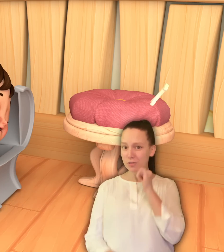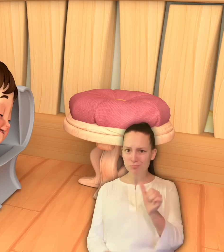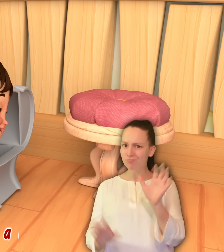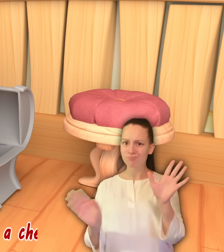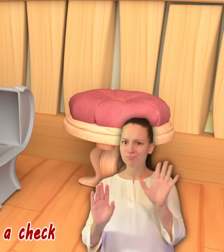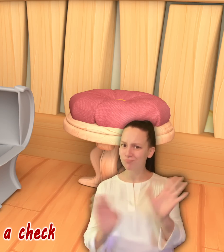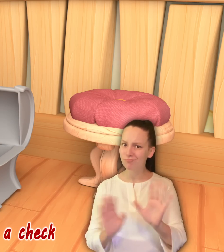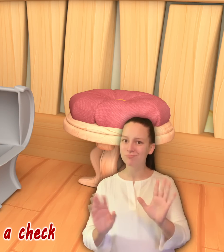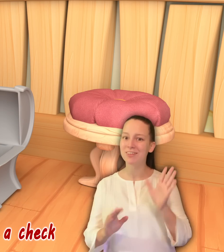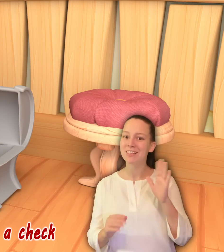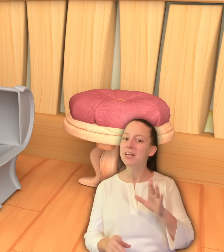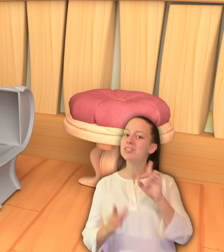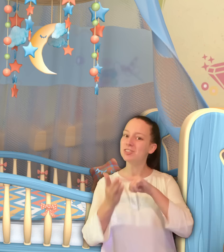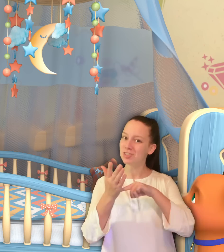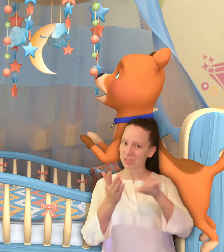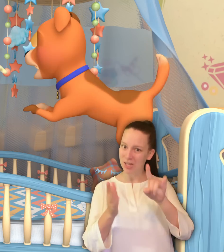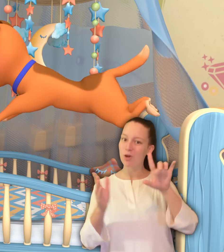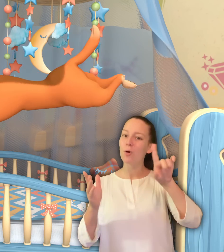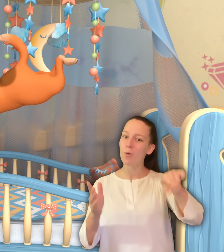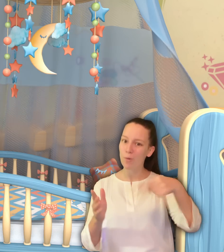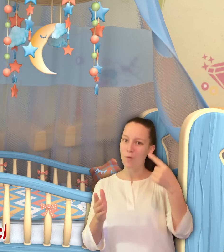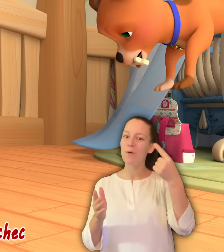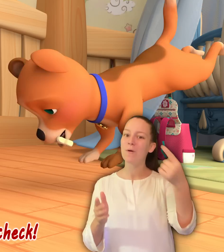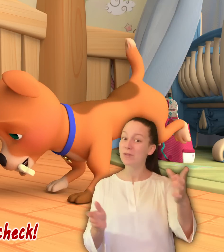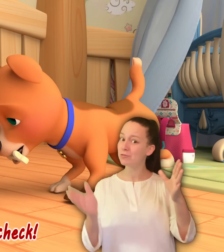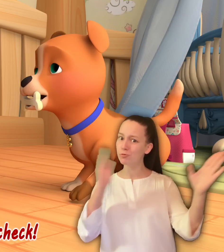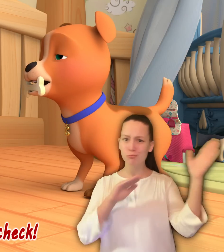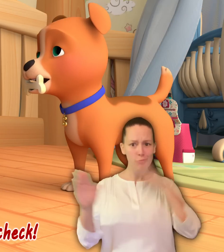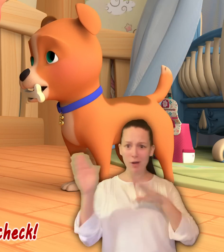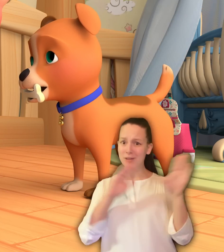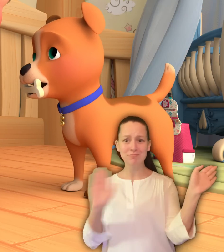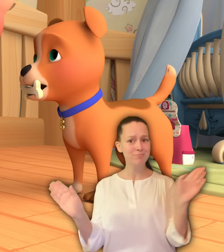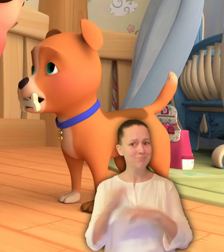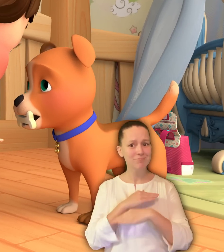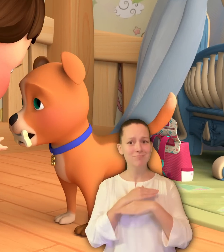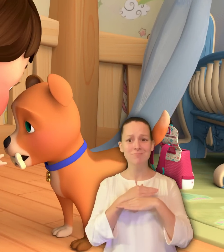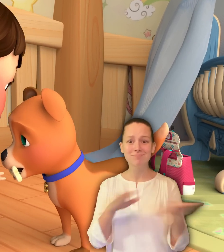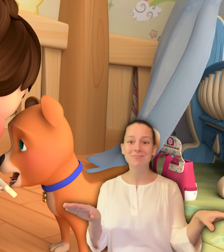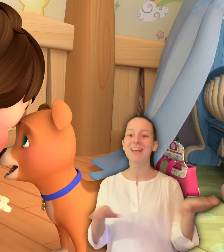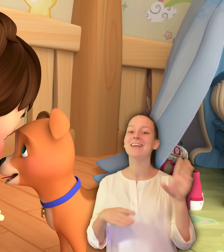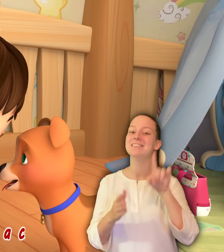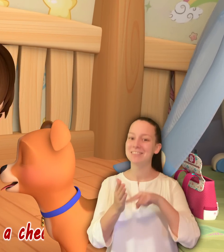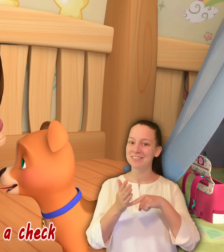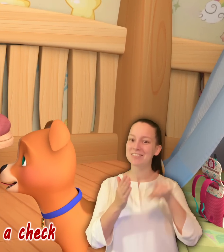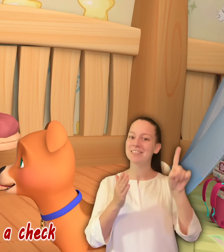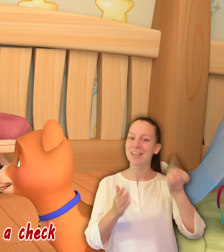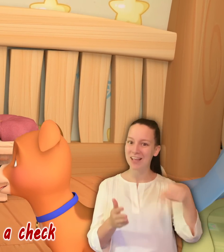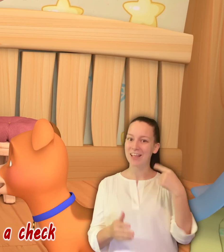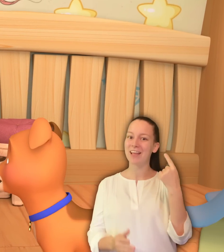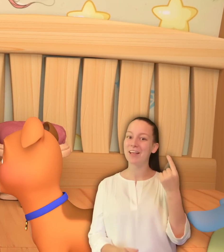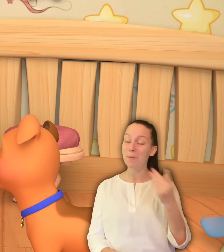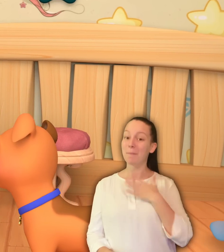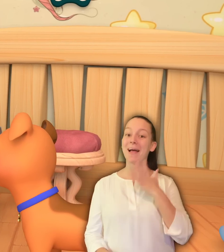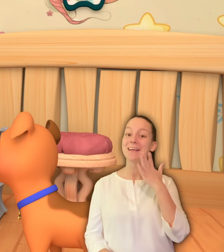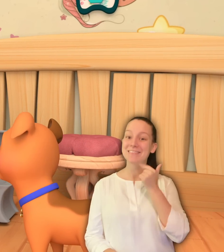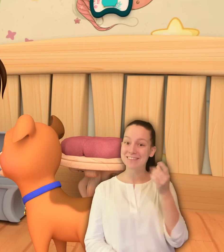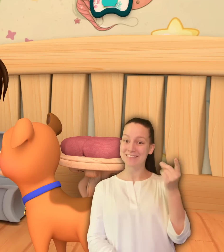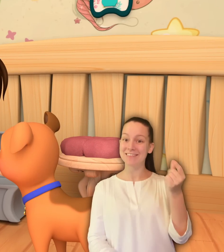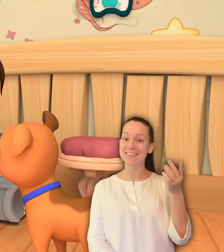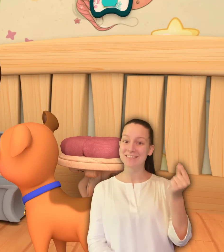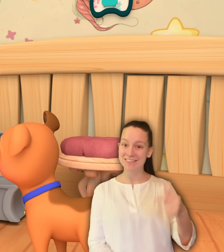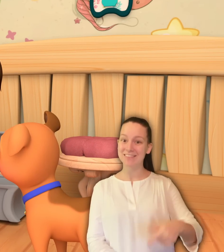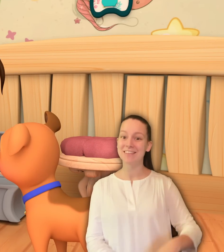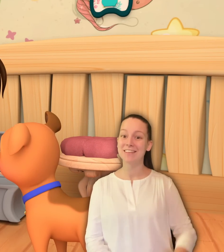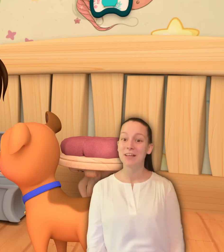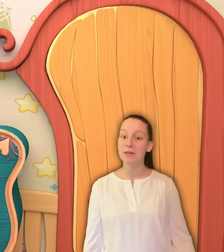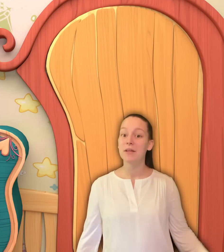Don't you worry, it's just a check, just a check, just a check. Don't you worry, it's just a check, my